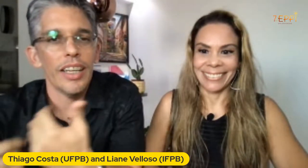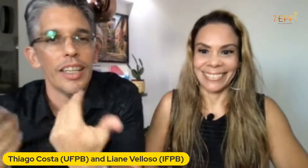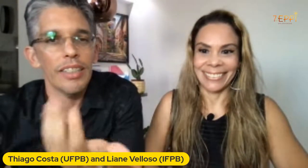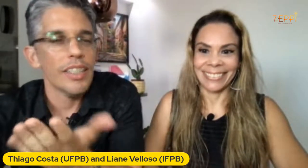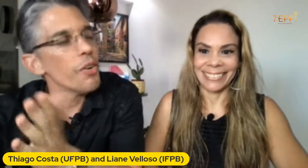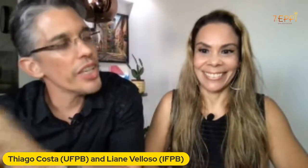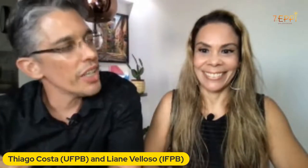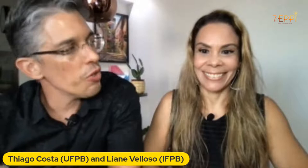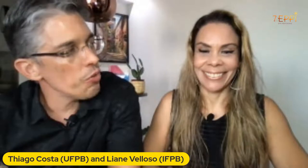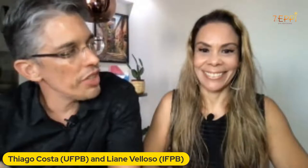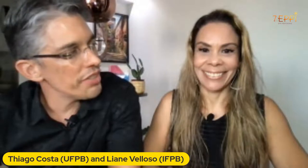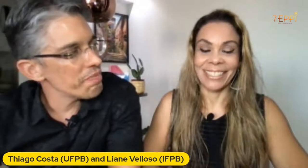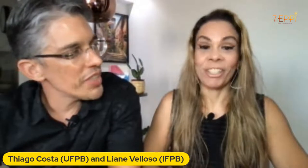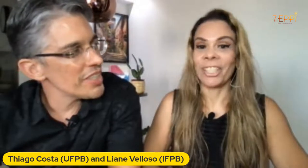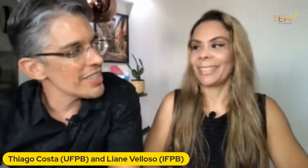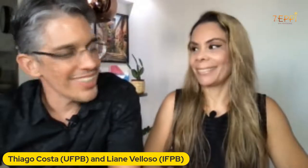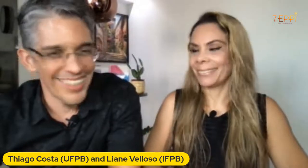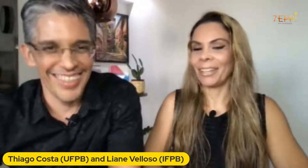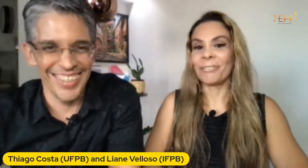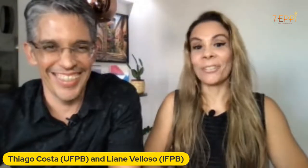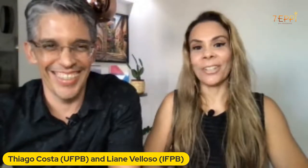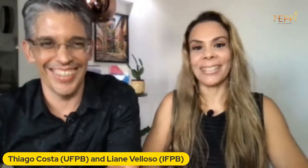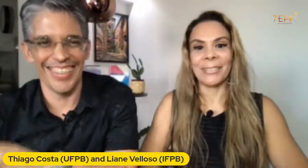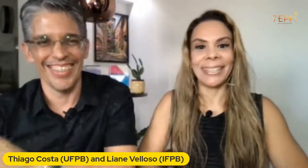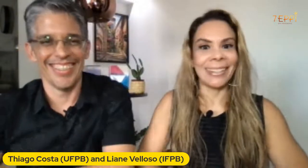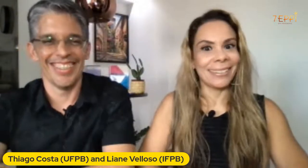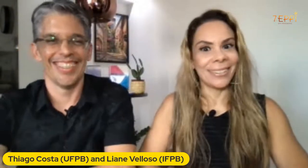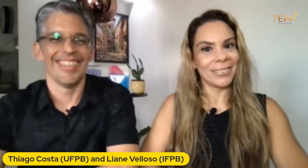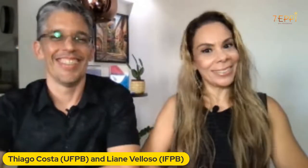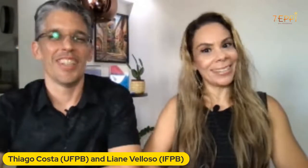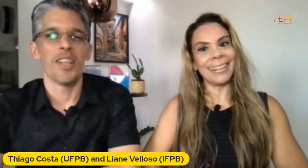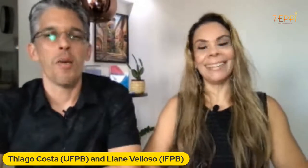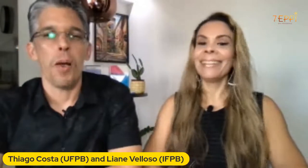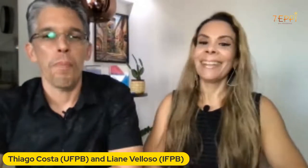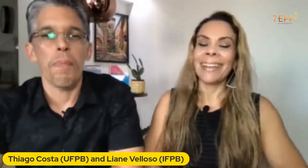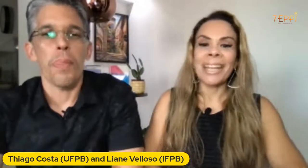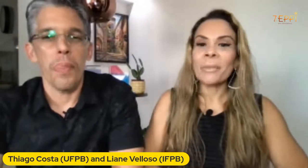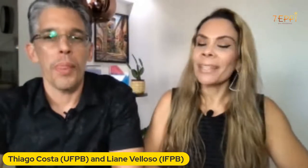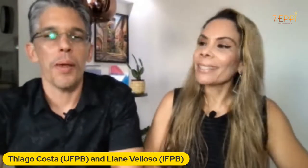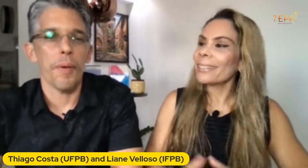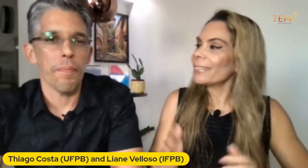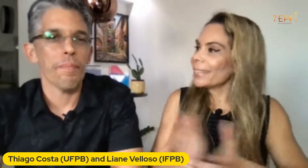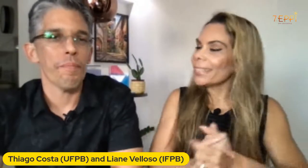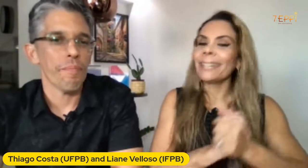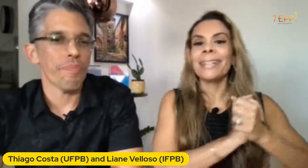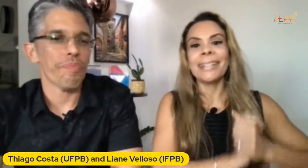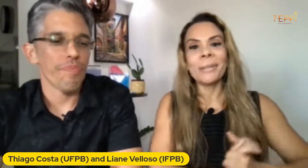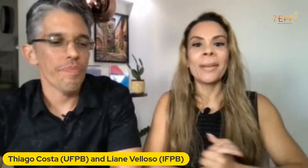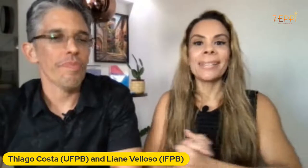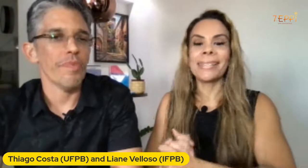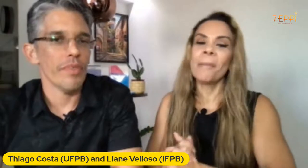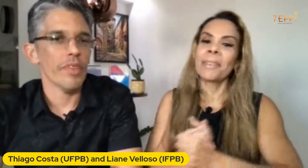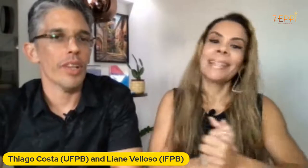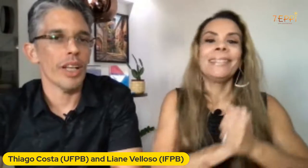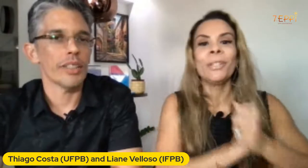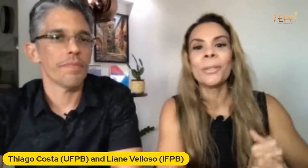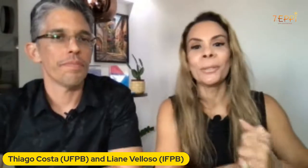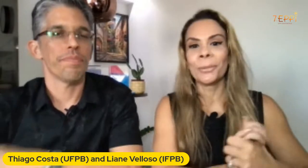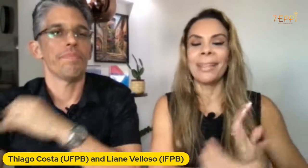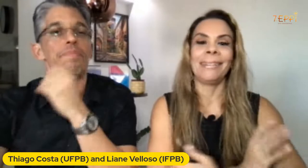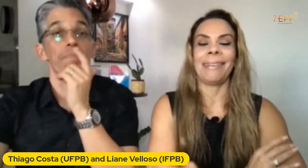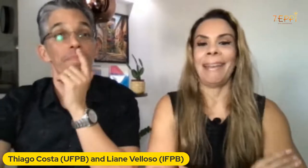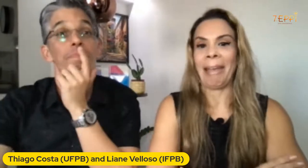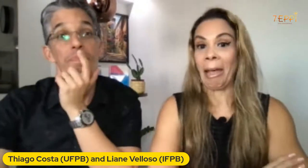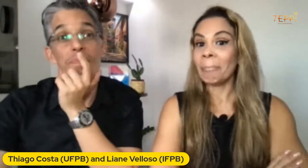And now we can go on. Sure. Yes? Of course we can go on. And we are going on with something